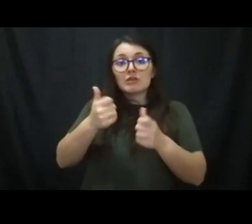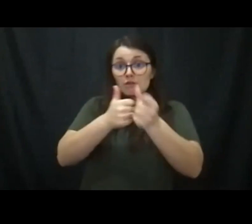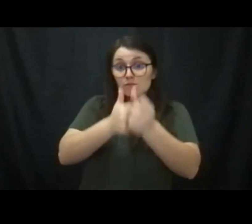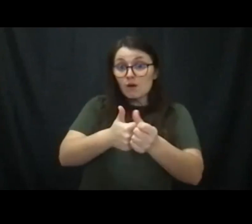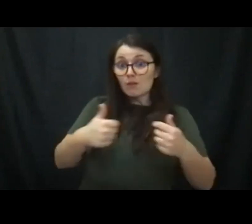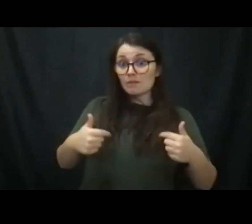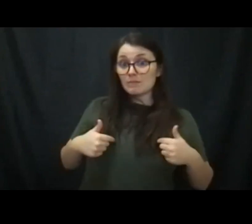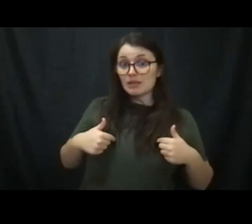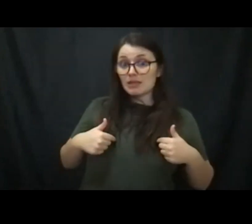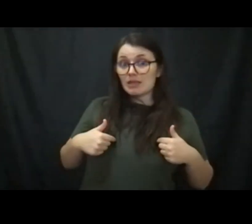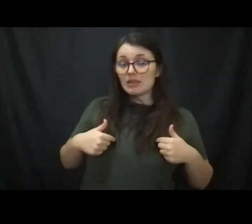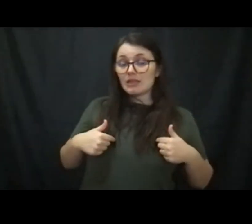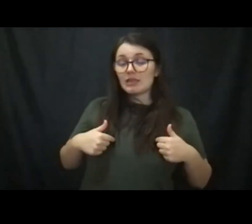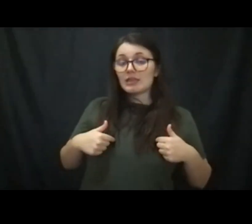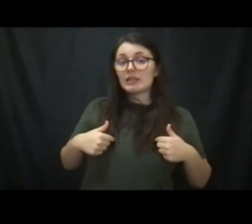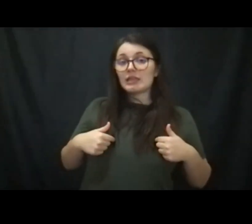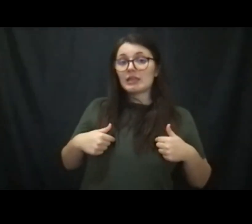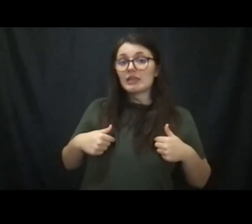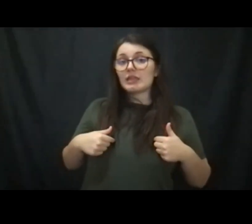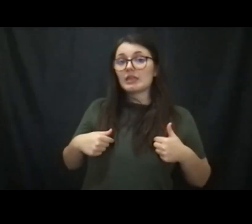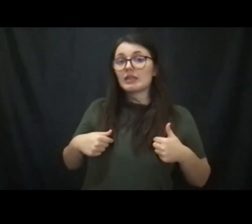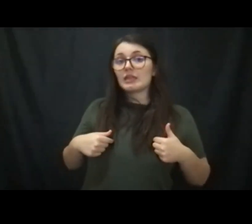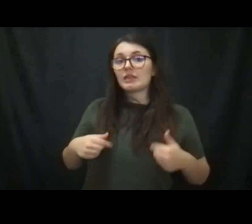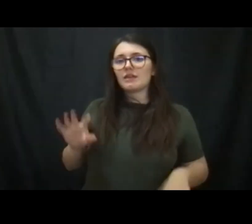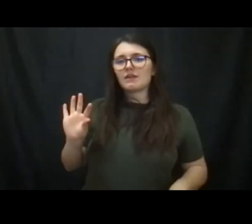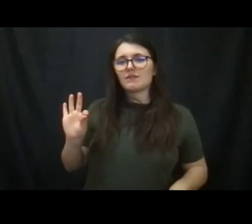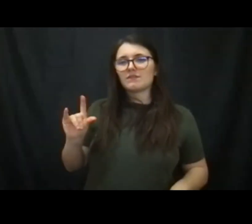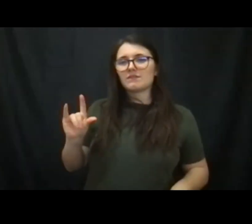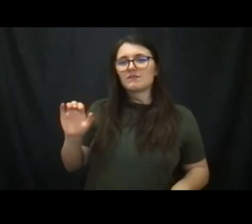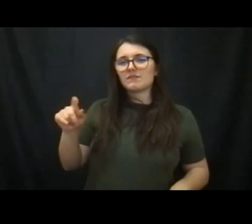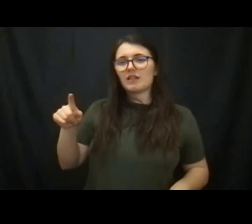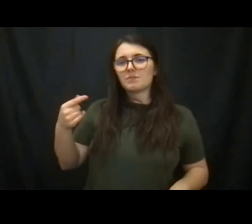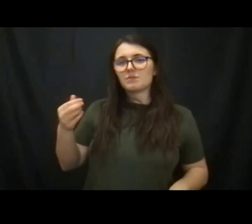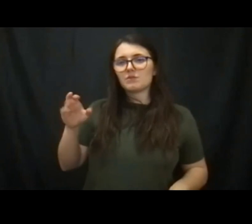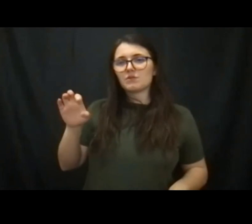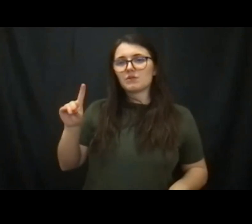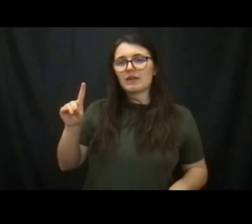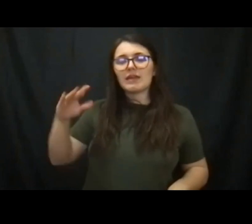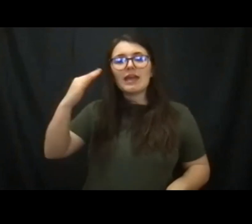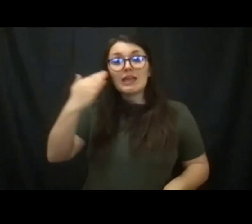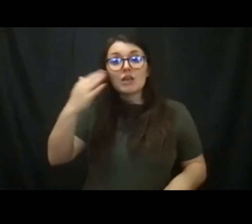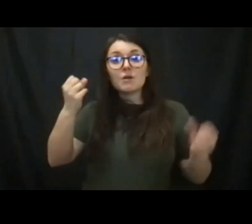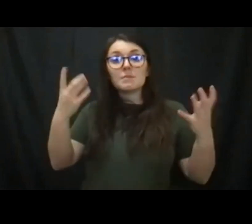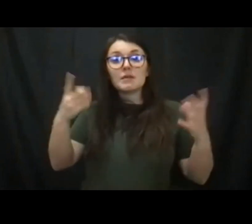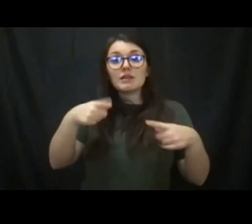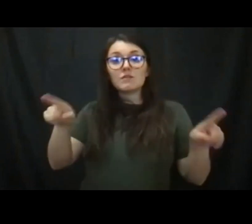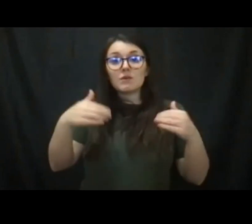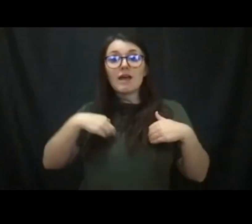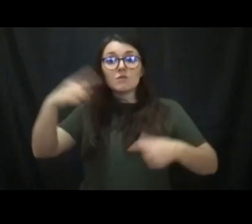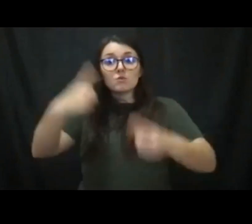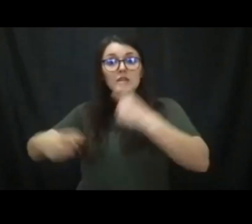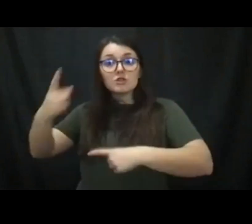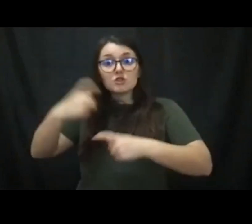a Flipgrid or participating, because I know there's always tons of you that have questions you still want to ask